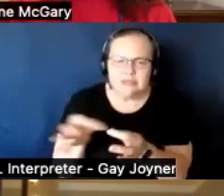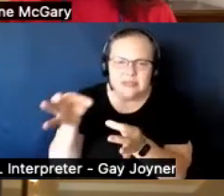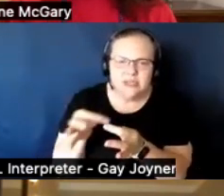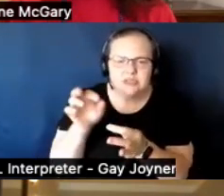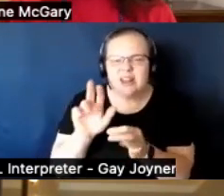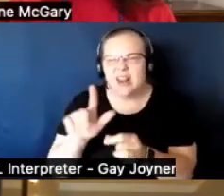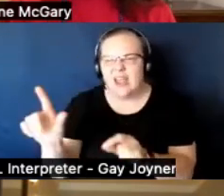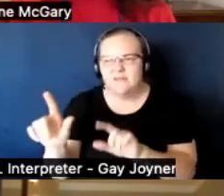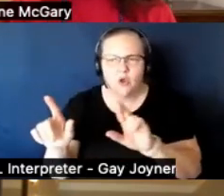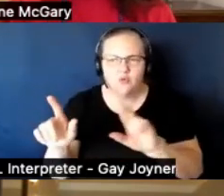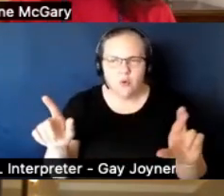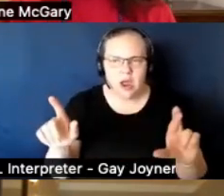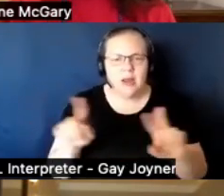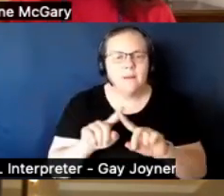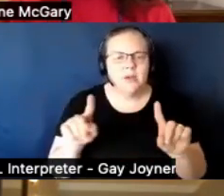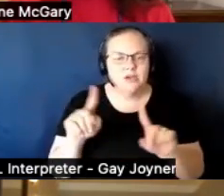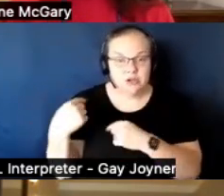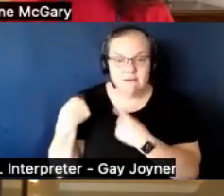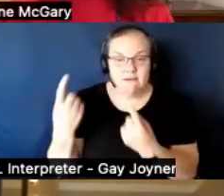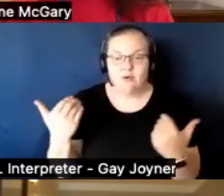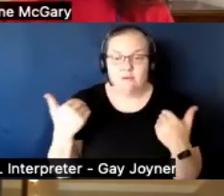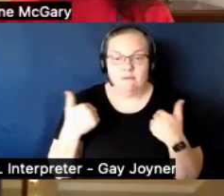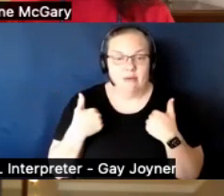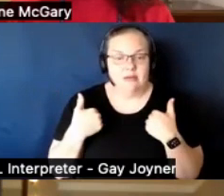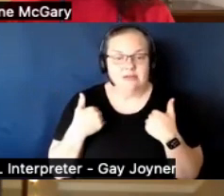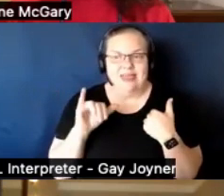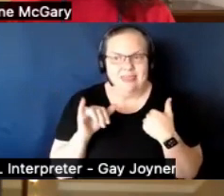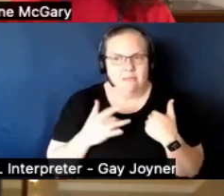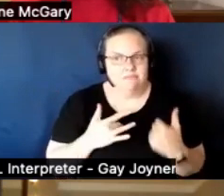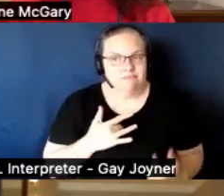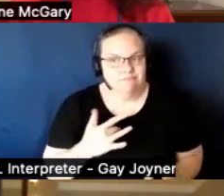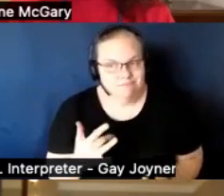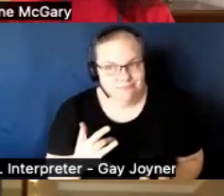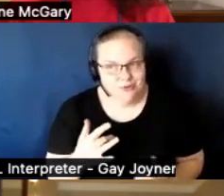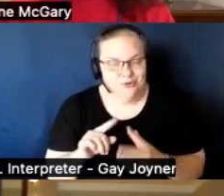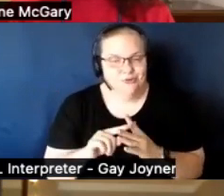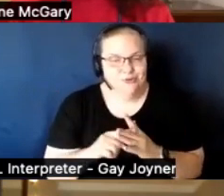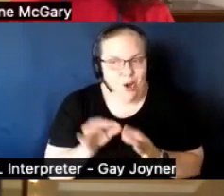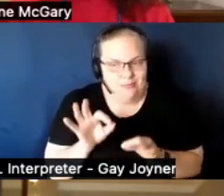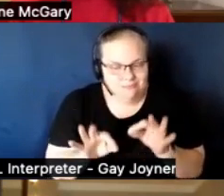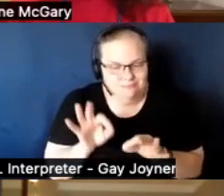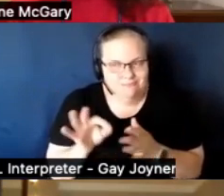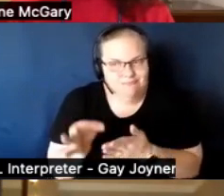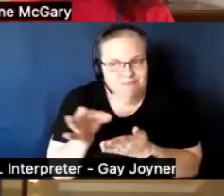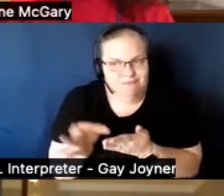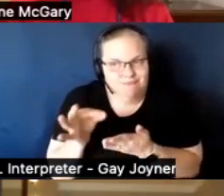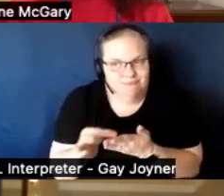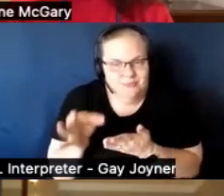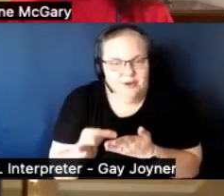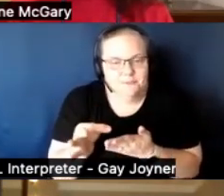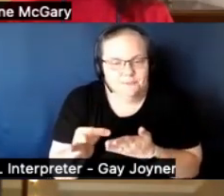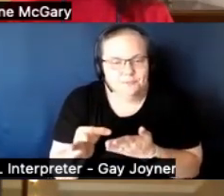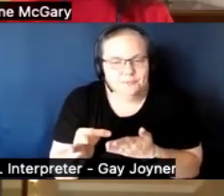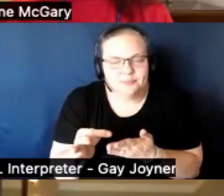right. So if she ever has, you know, that inkling to kind of pick up a needle and some